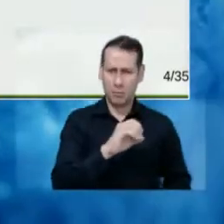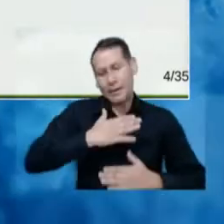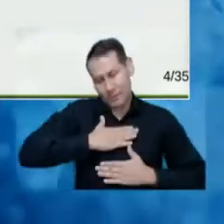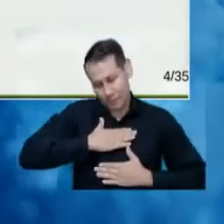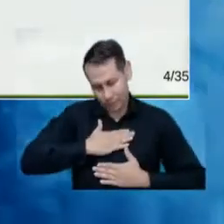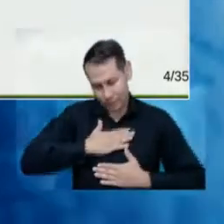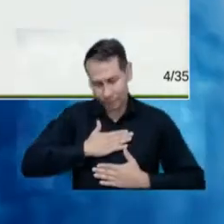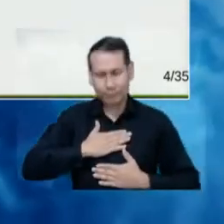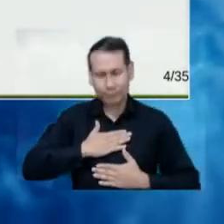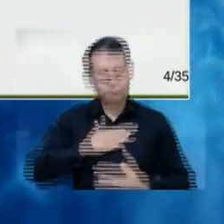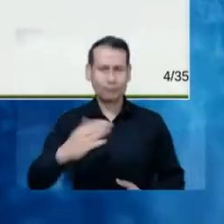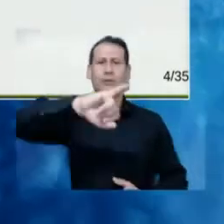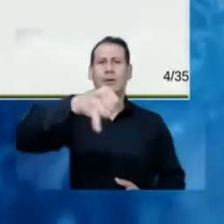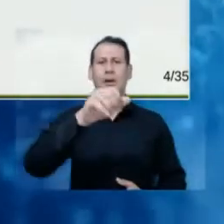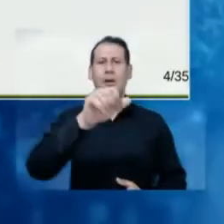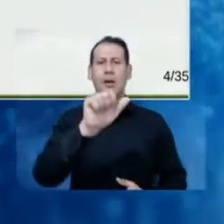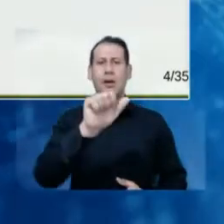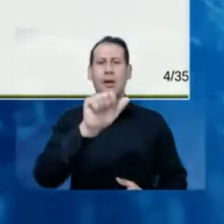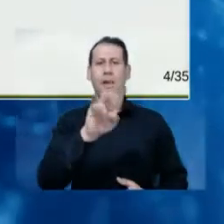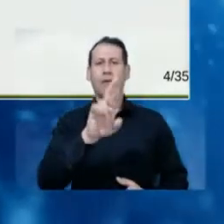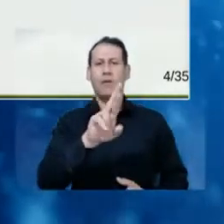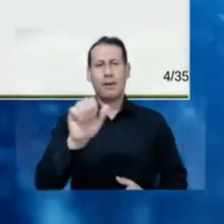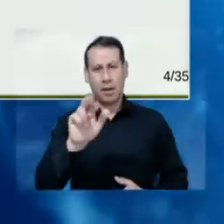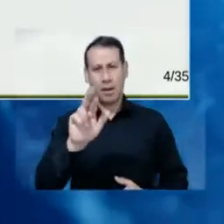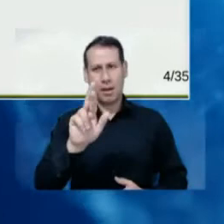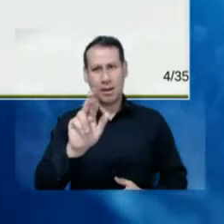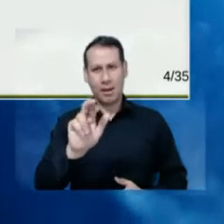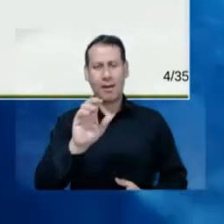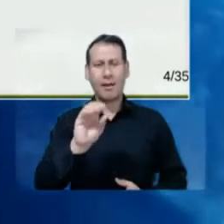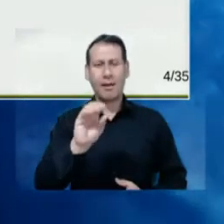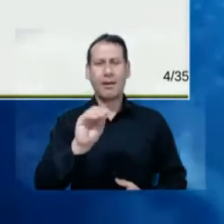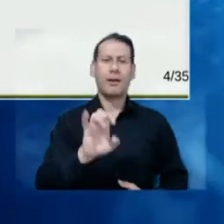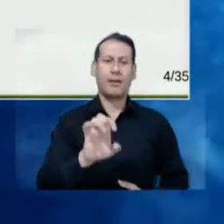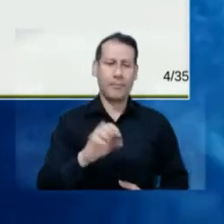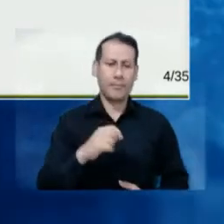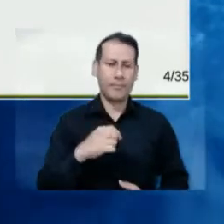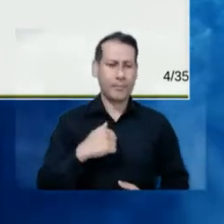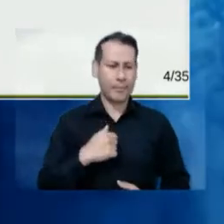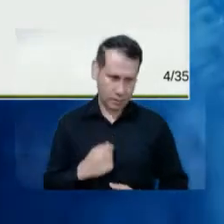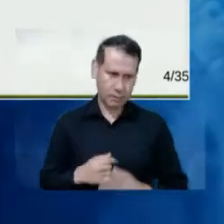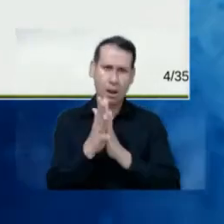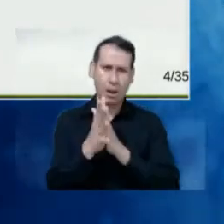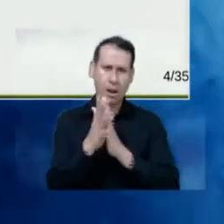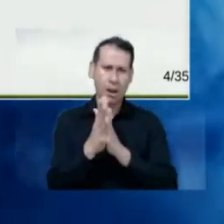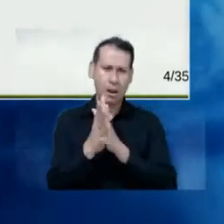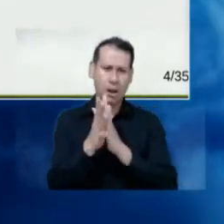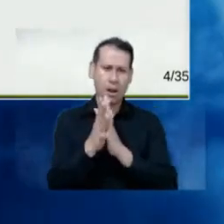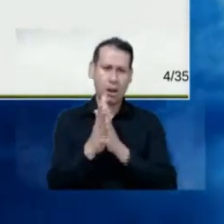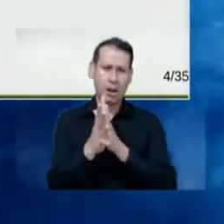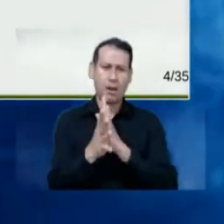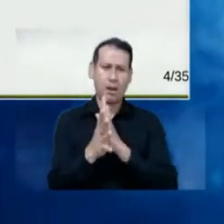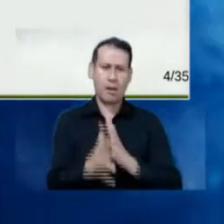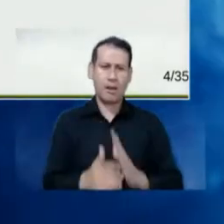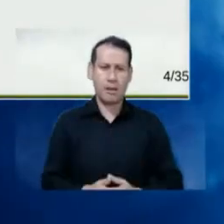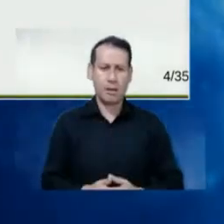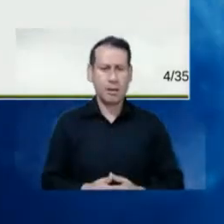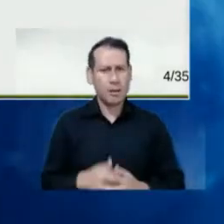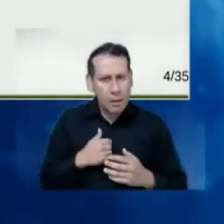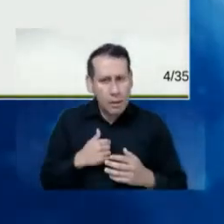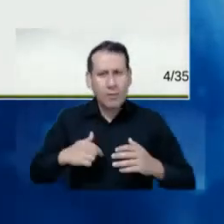So let's start by presenting some considerations and results that we have obtained so far